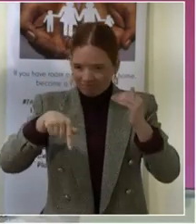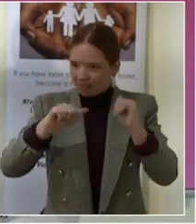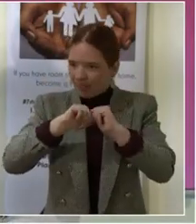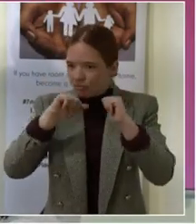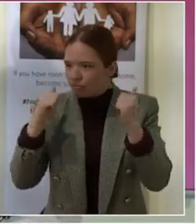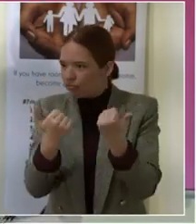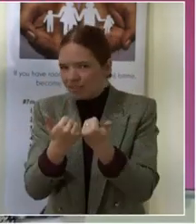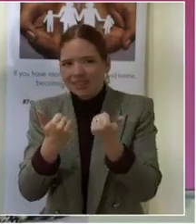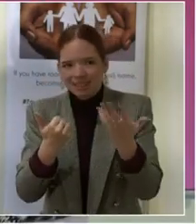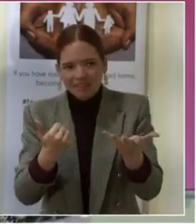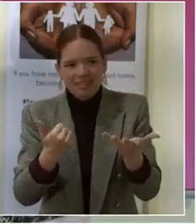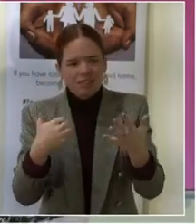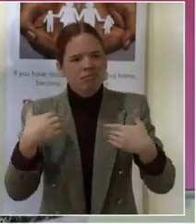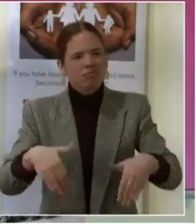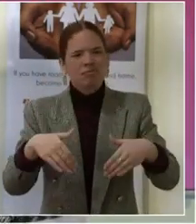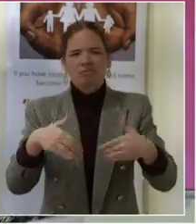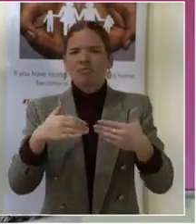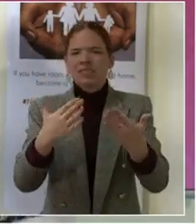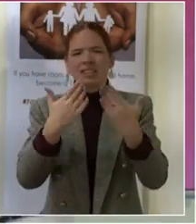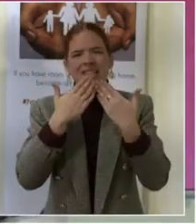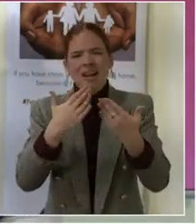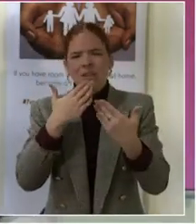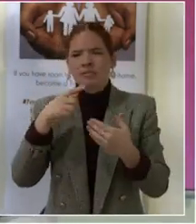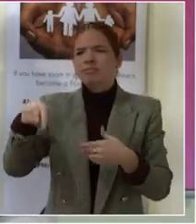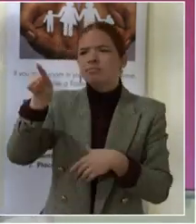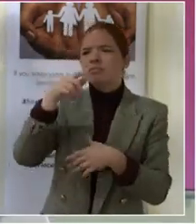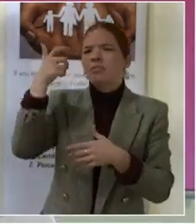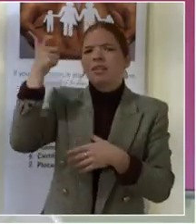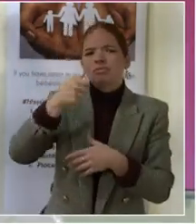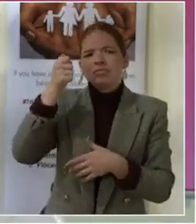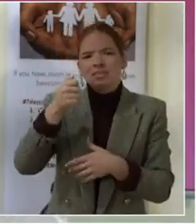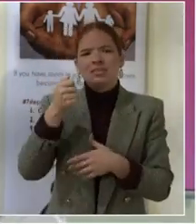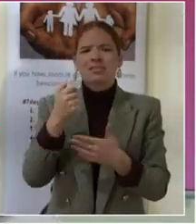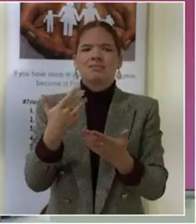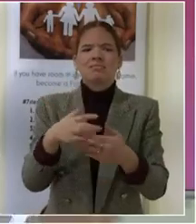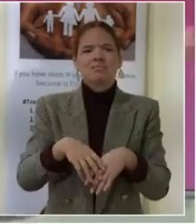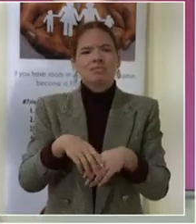thank the grantees that are here today, the Building Blocks grantees. So